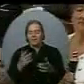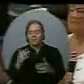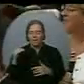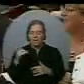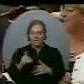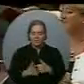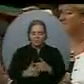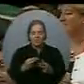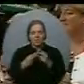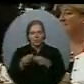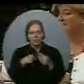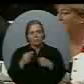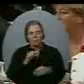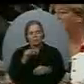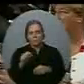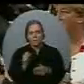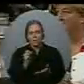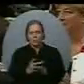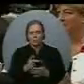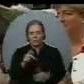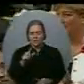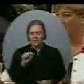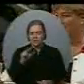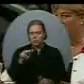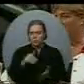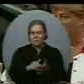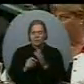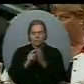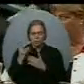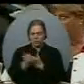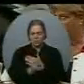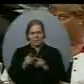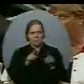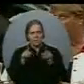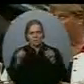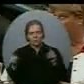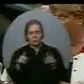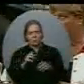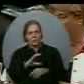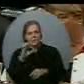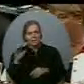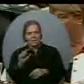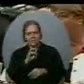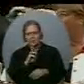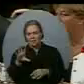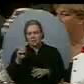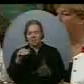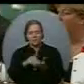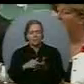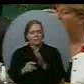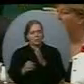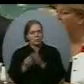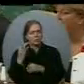infrastructure projects in every corner of the country. The good news is some 650,000 net new jobs have been created. The Auditor General has looked at